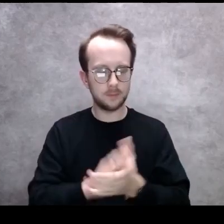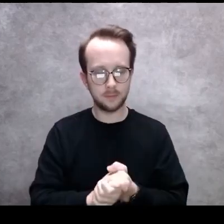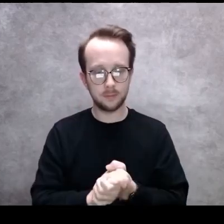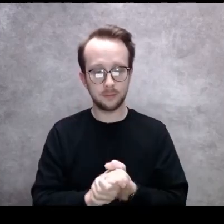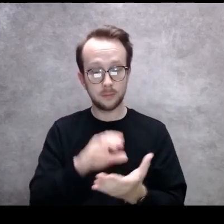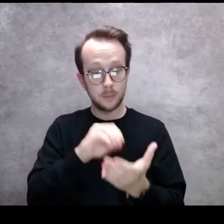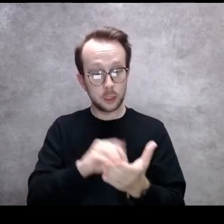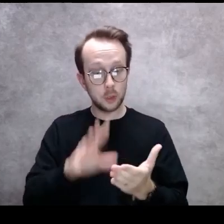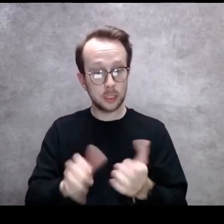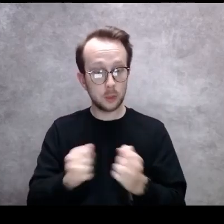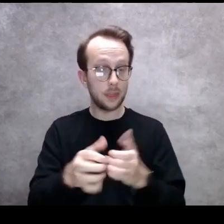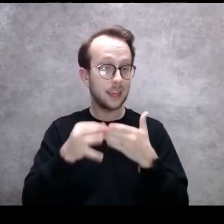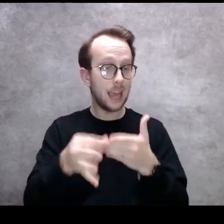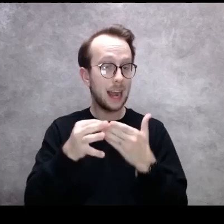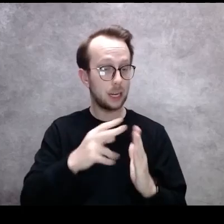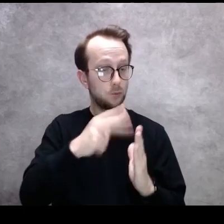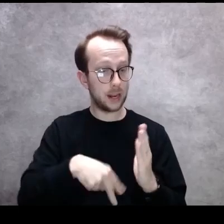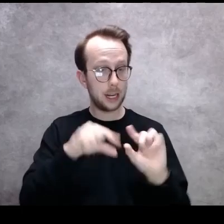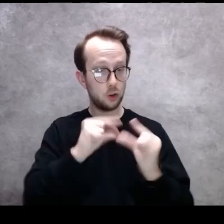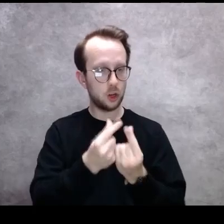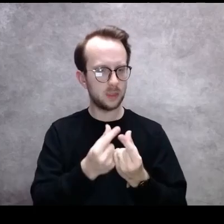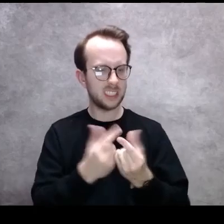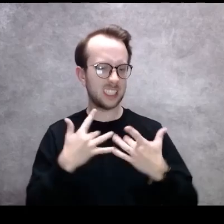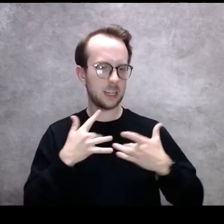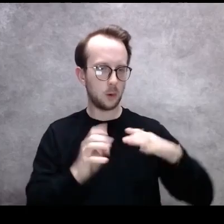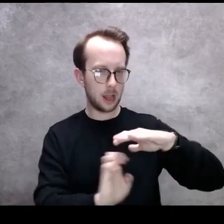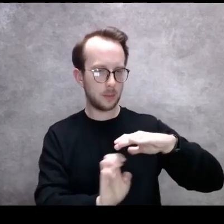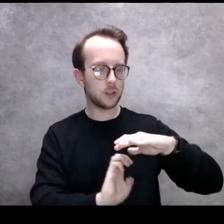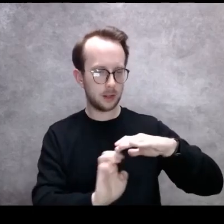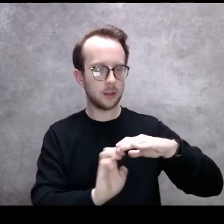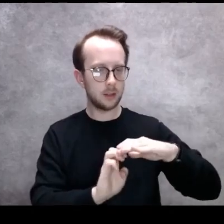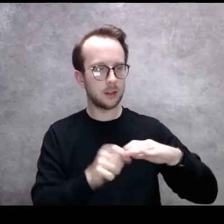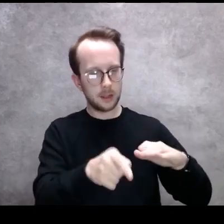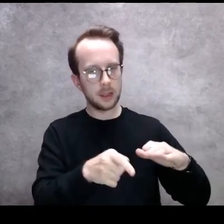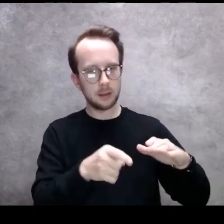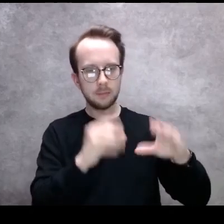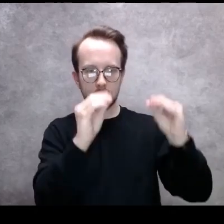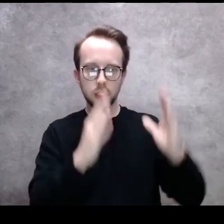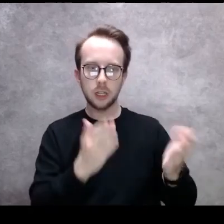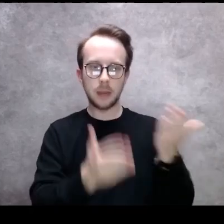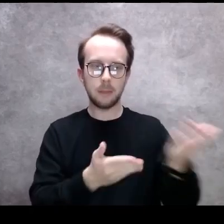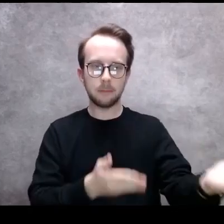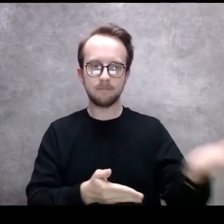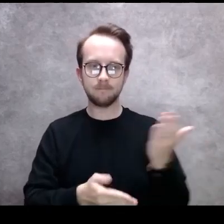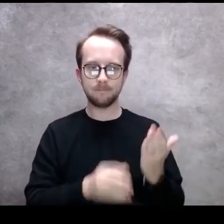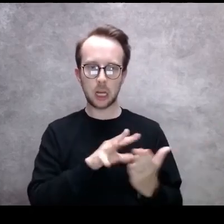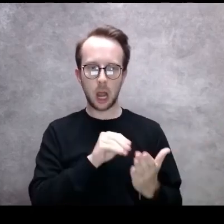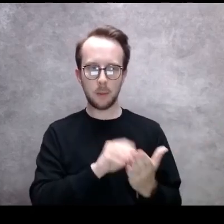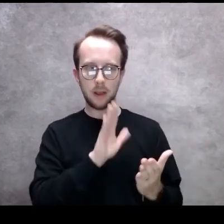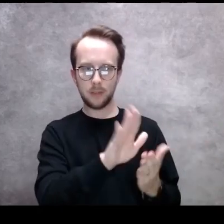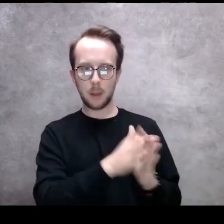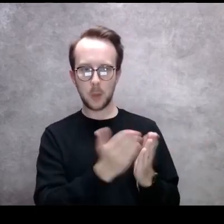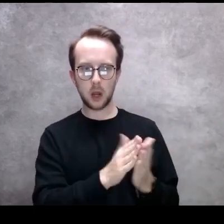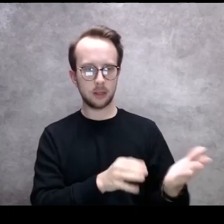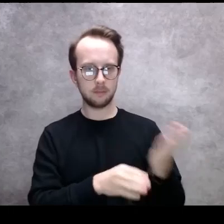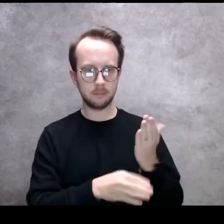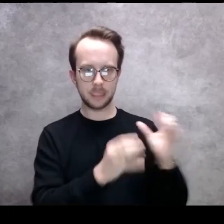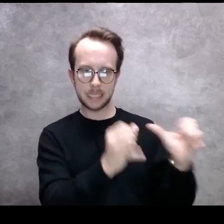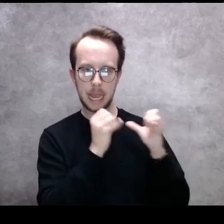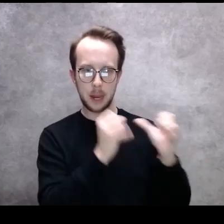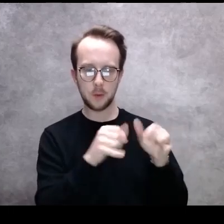guided reading groups in elementary settings, the general education teacher may provide a copy of the books that will be read during small group